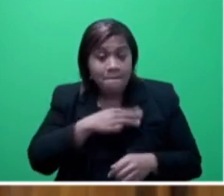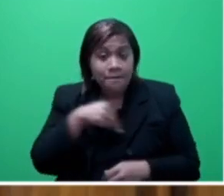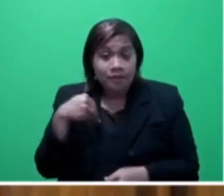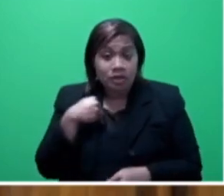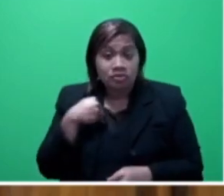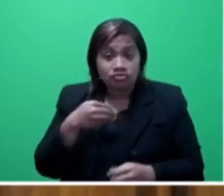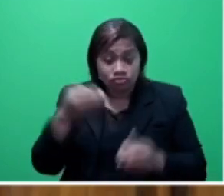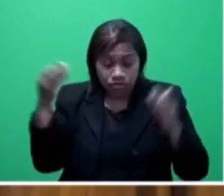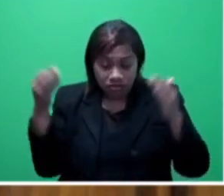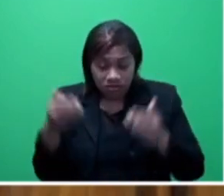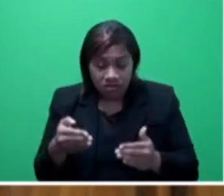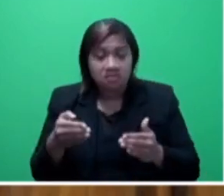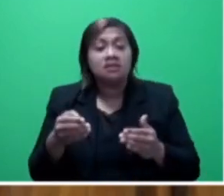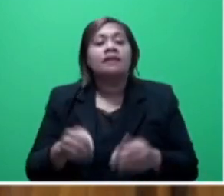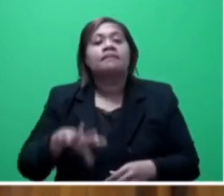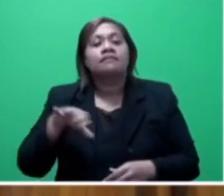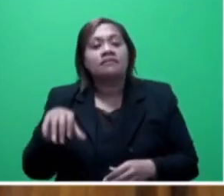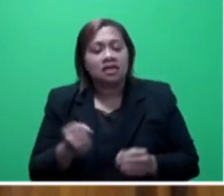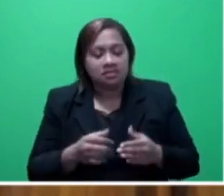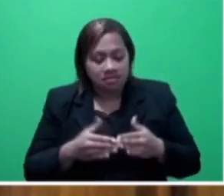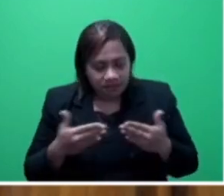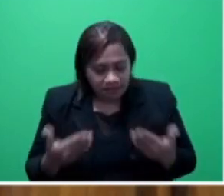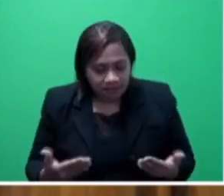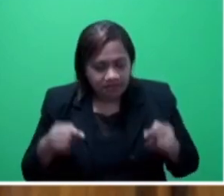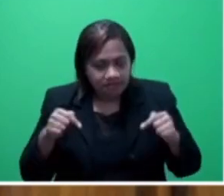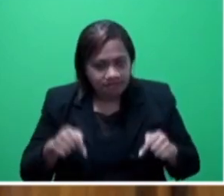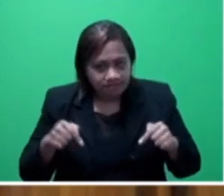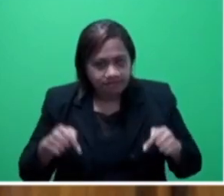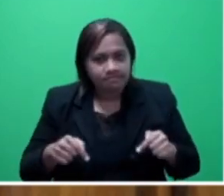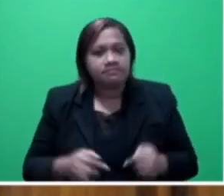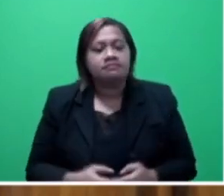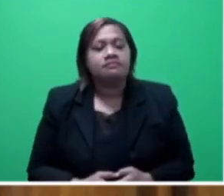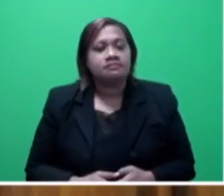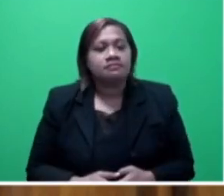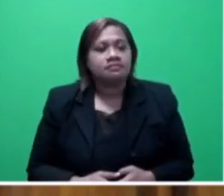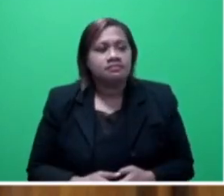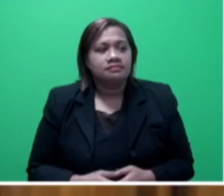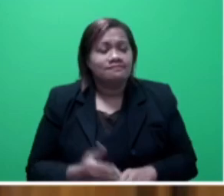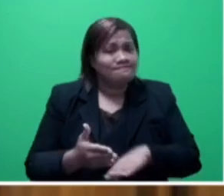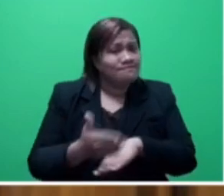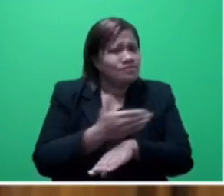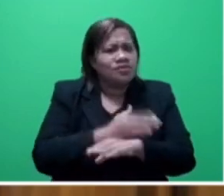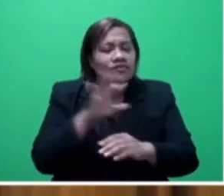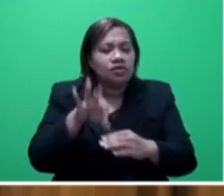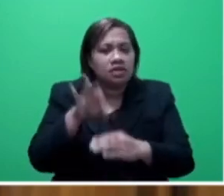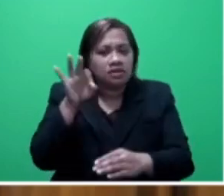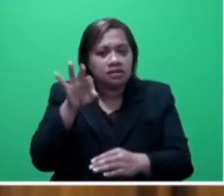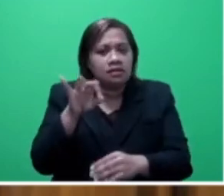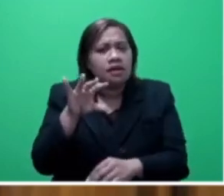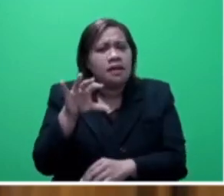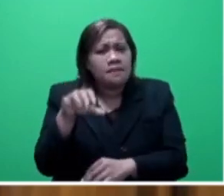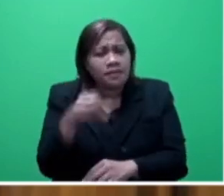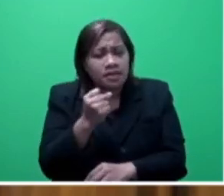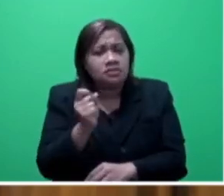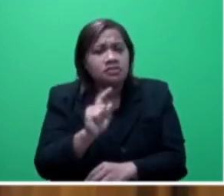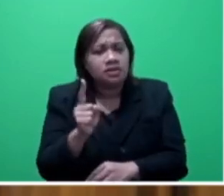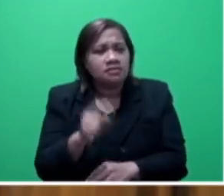must, at this point in time, Mr. Speaker, at least before the election, they must come out